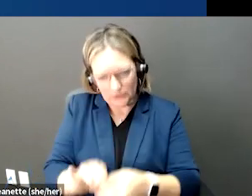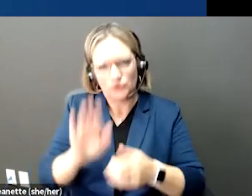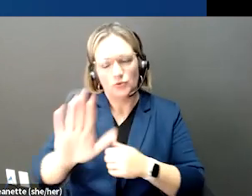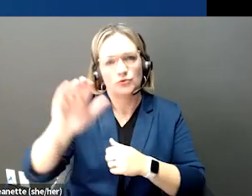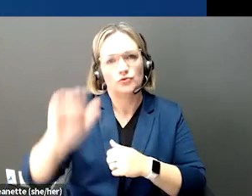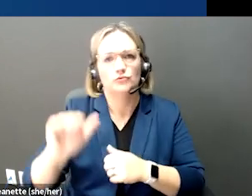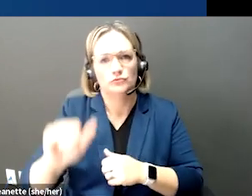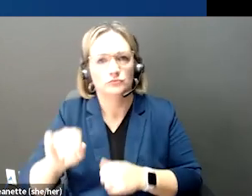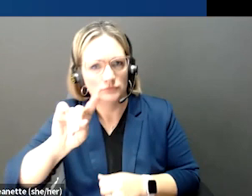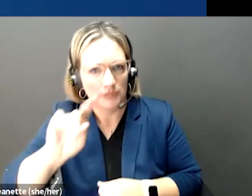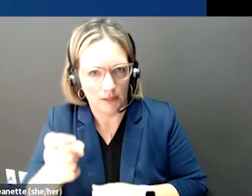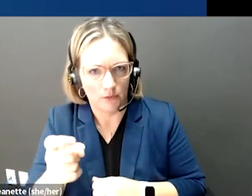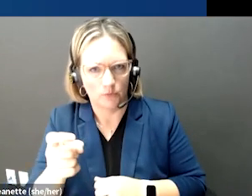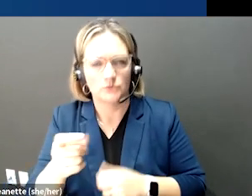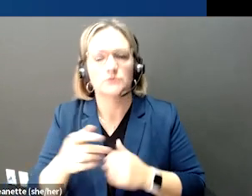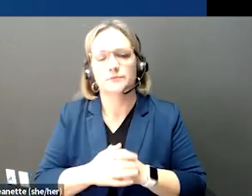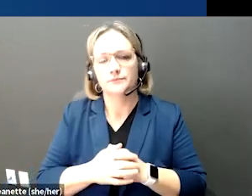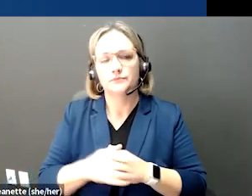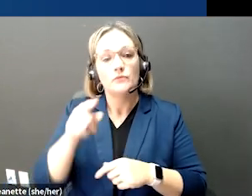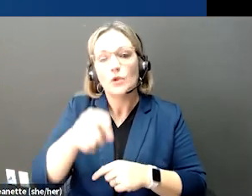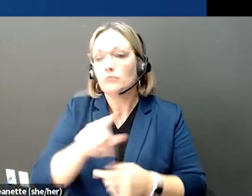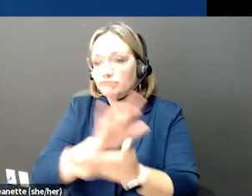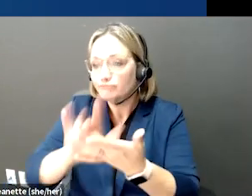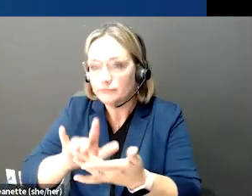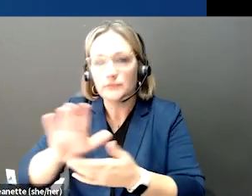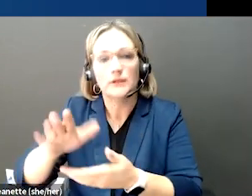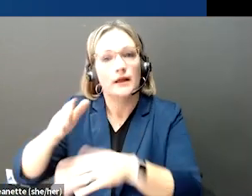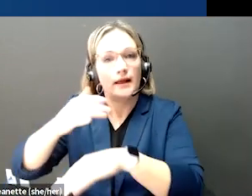the information that we gather, speak to their advisor when they